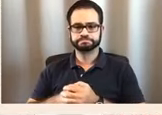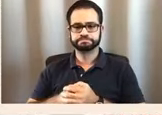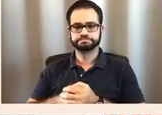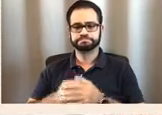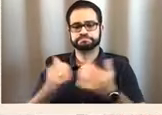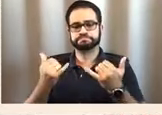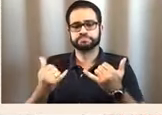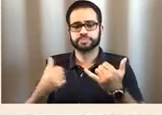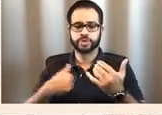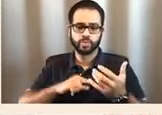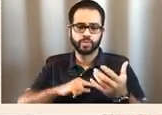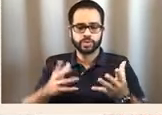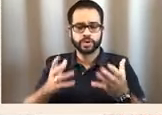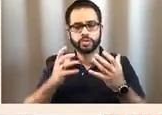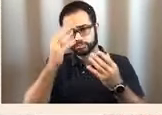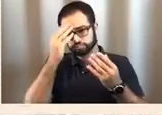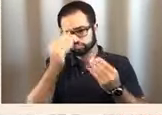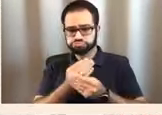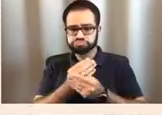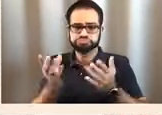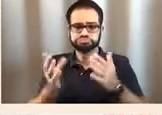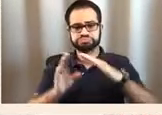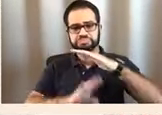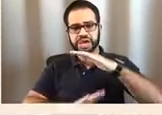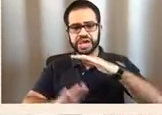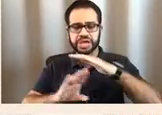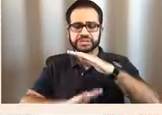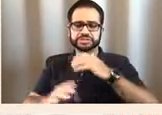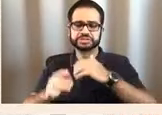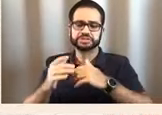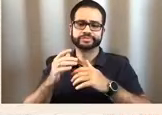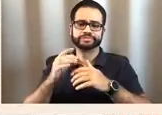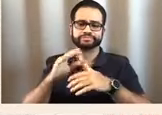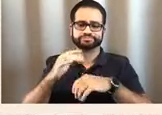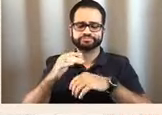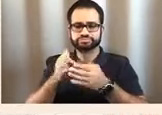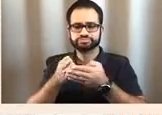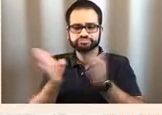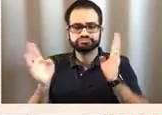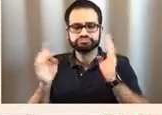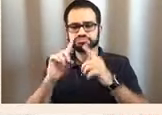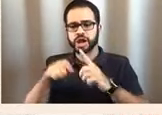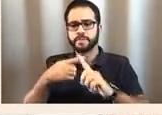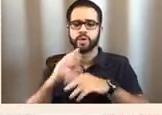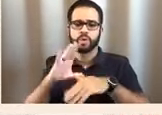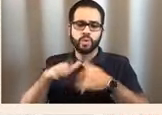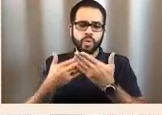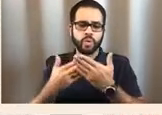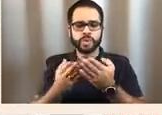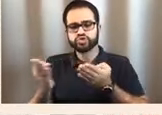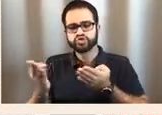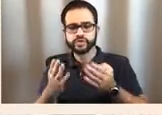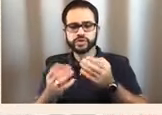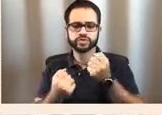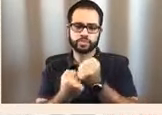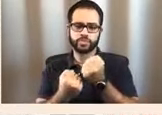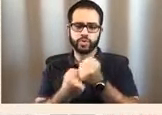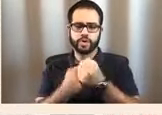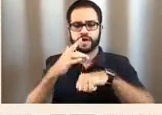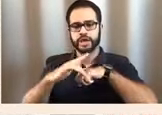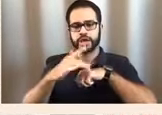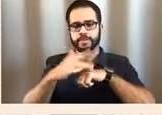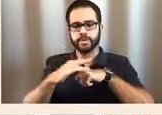just a basic overview of available services and supports that can assist you with additional information about